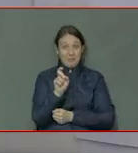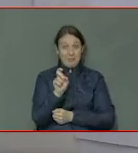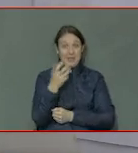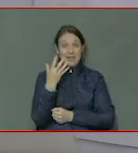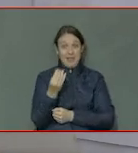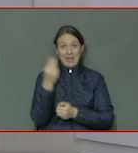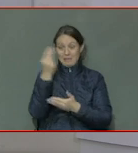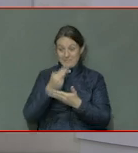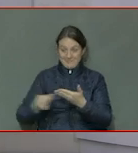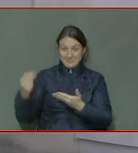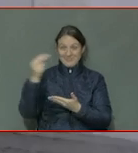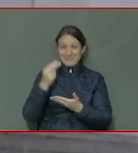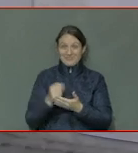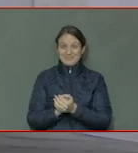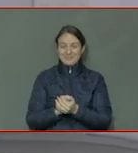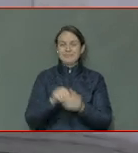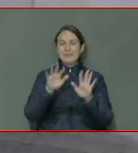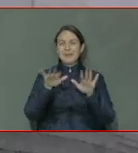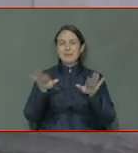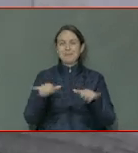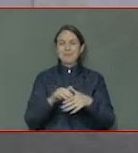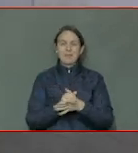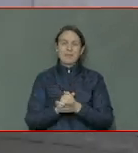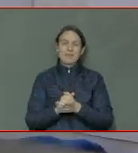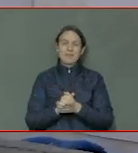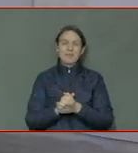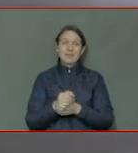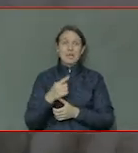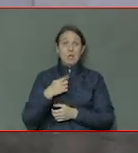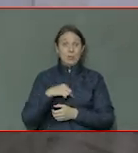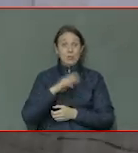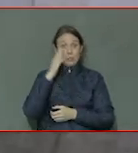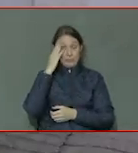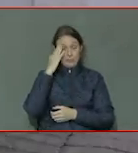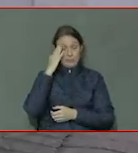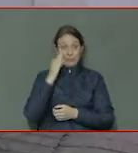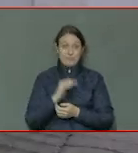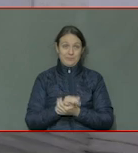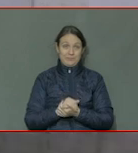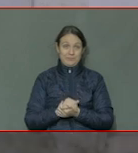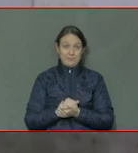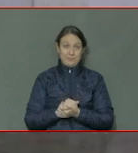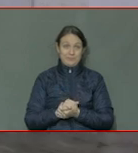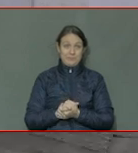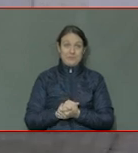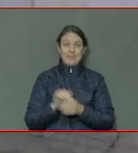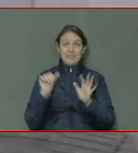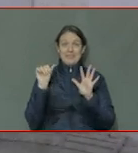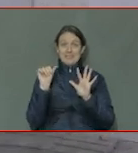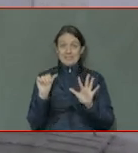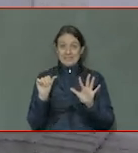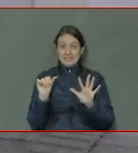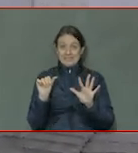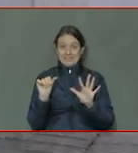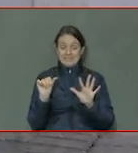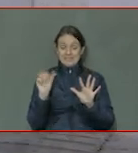graph. Boys and girls, we were told that 6 of your 10 questions